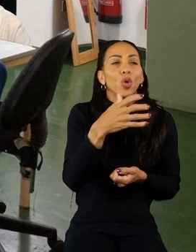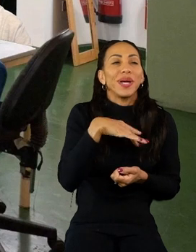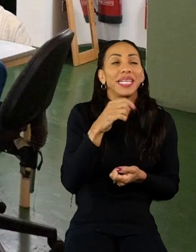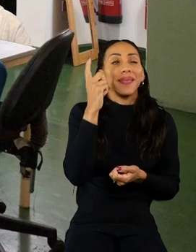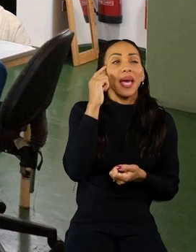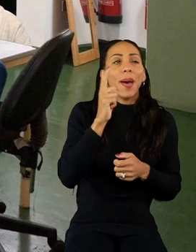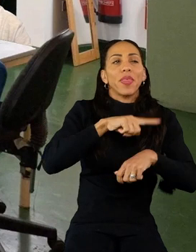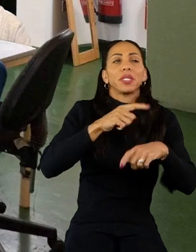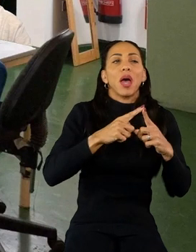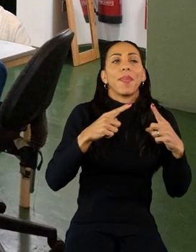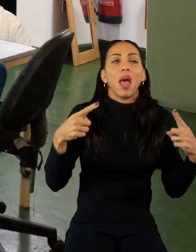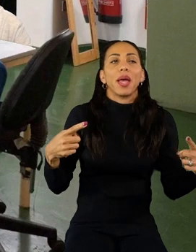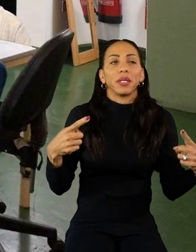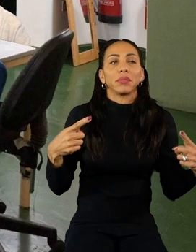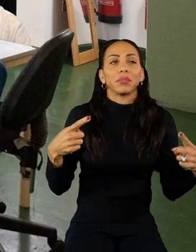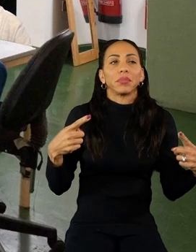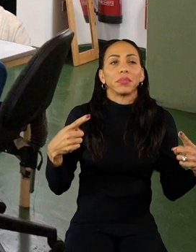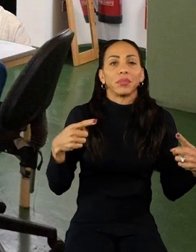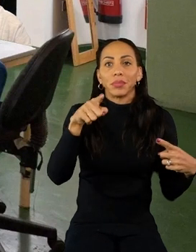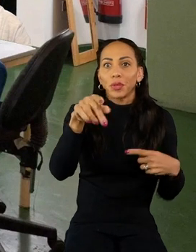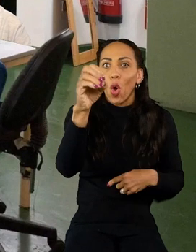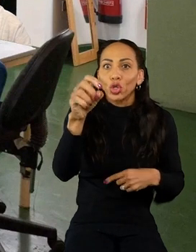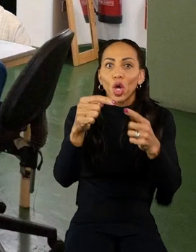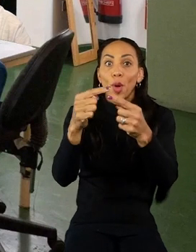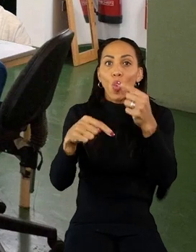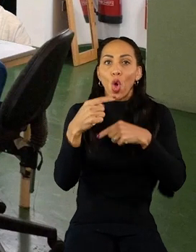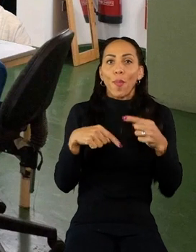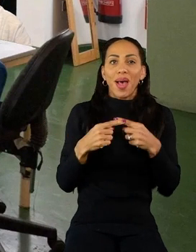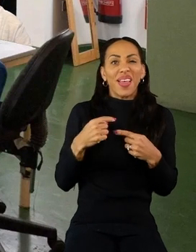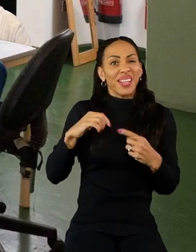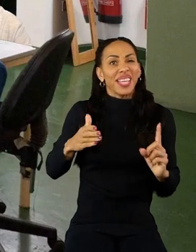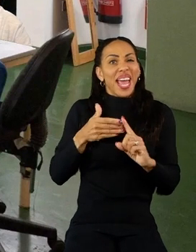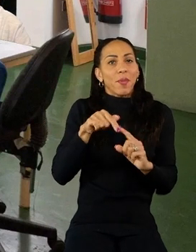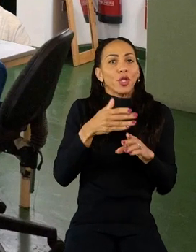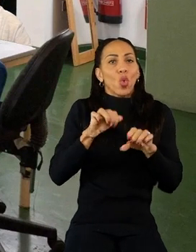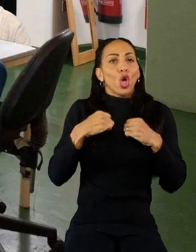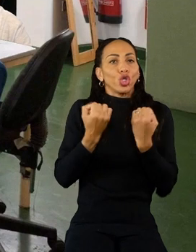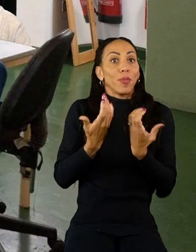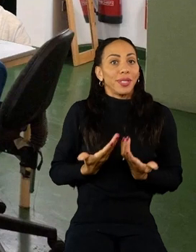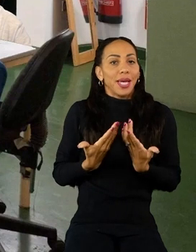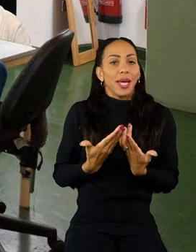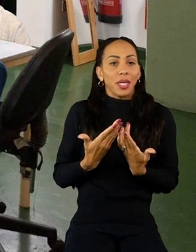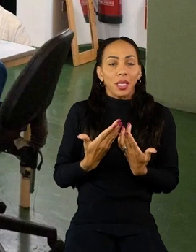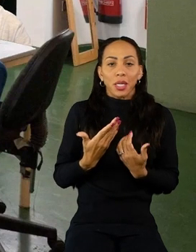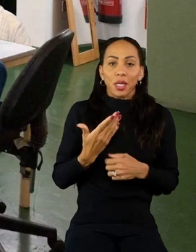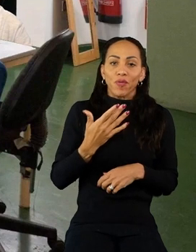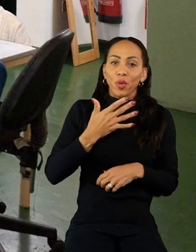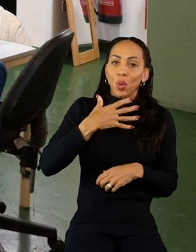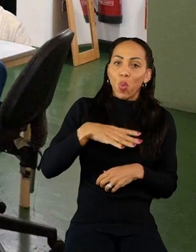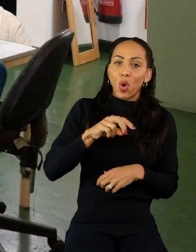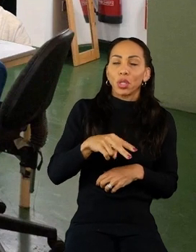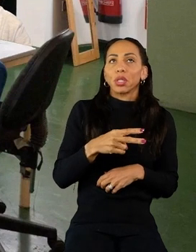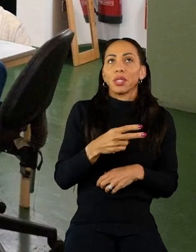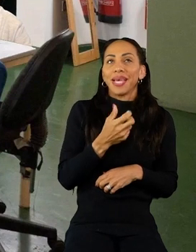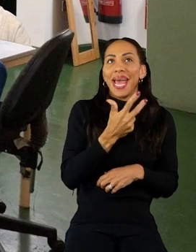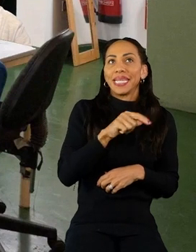the piece in October. And maybe one of the first things to think about is think about that timeline between now and October. And that's one of the purposes of this